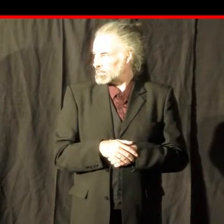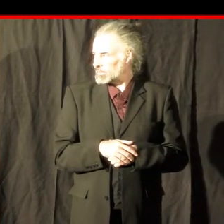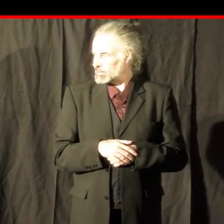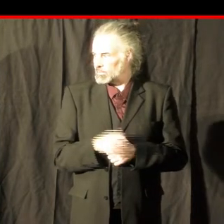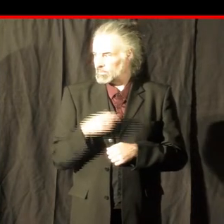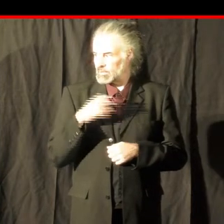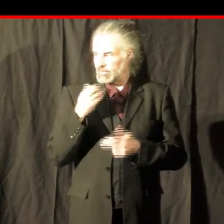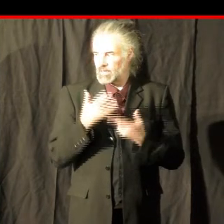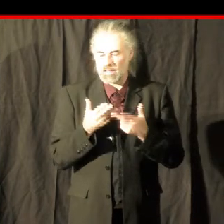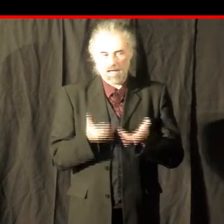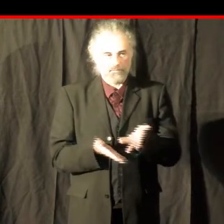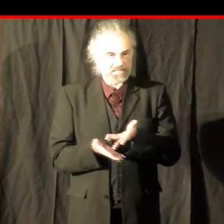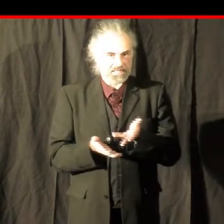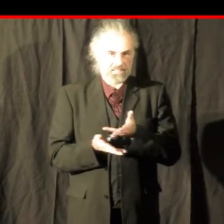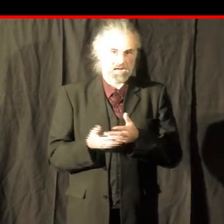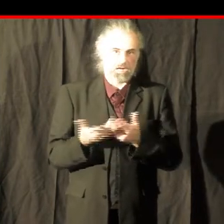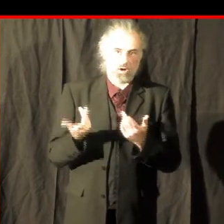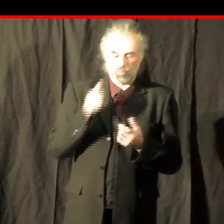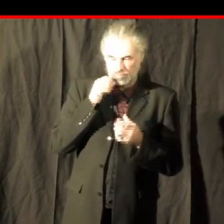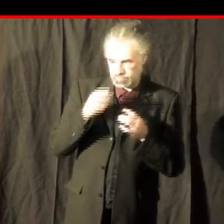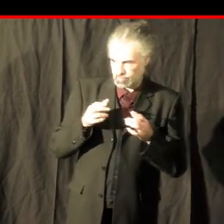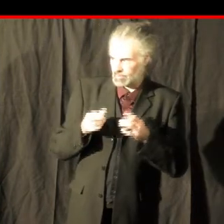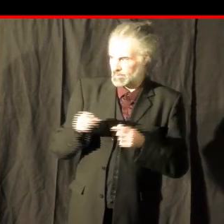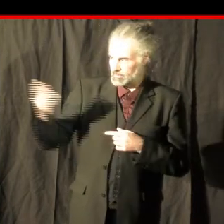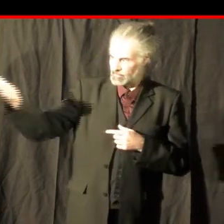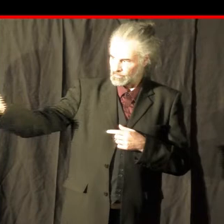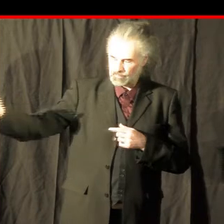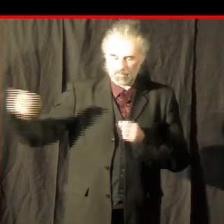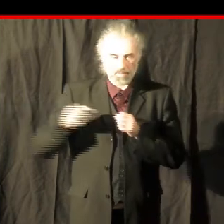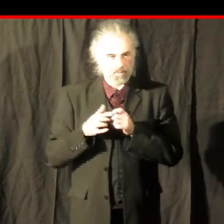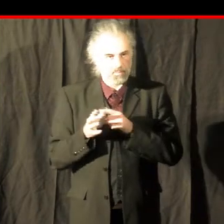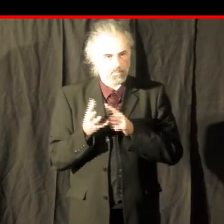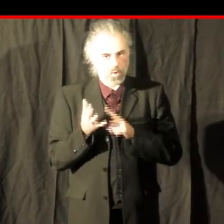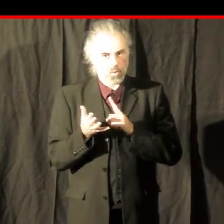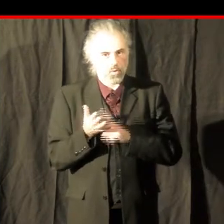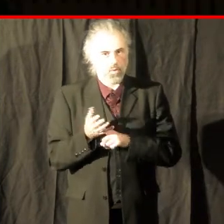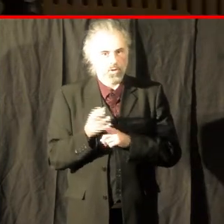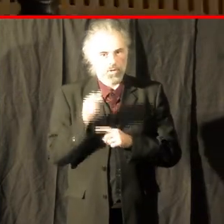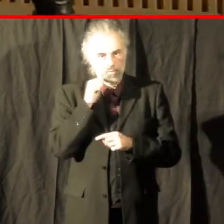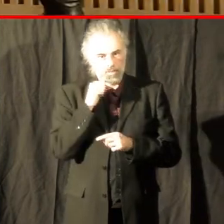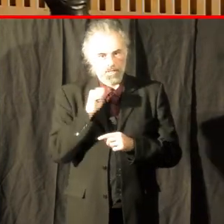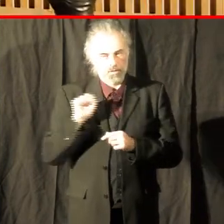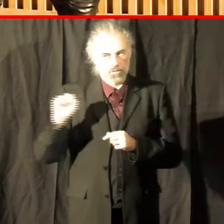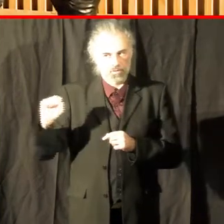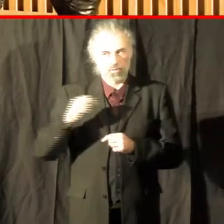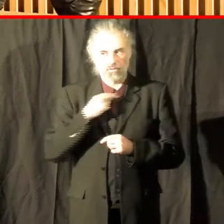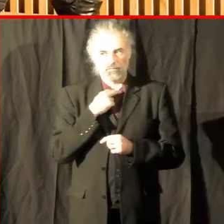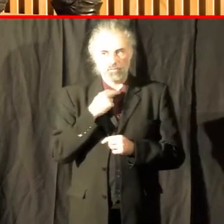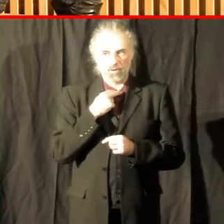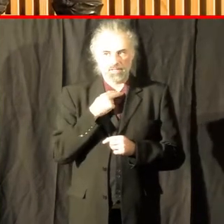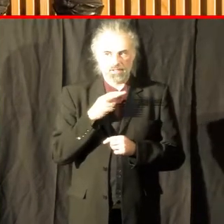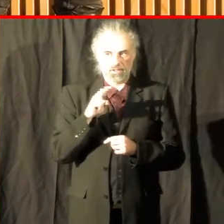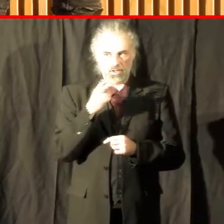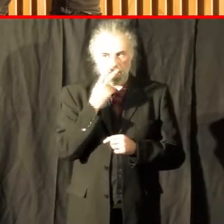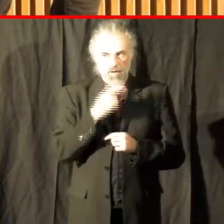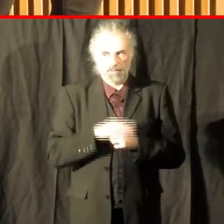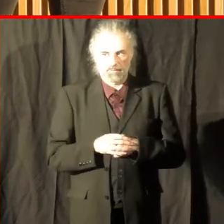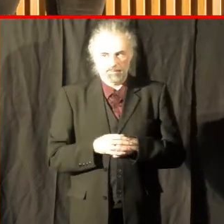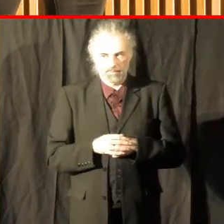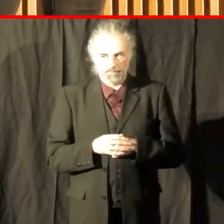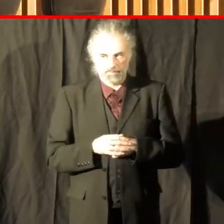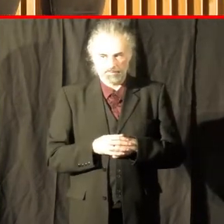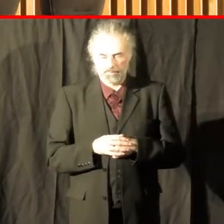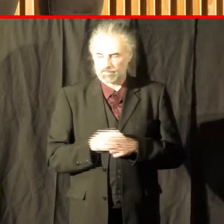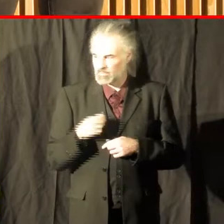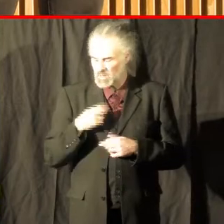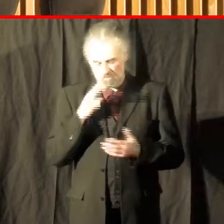you to Paul here. Paul is your man. He is going to be your voice in the space tonight. So he's looking at the